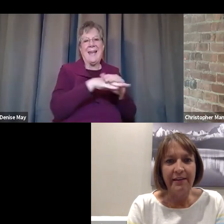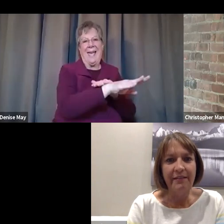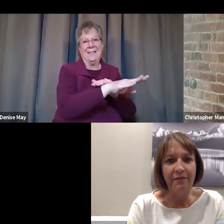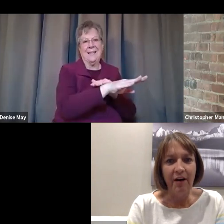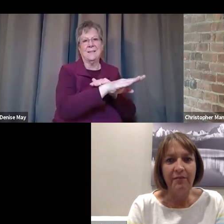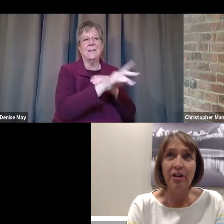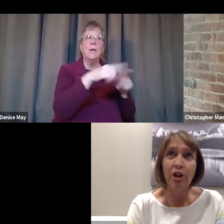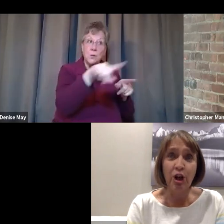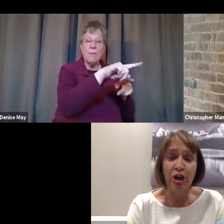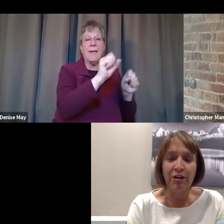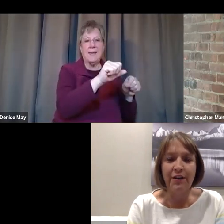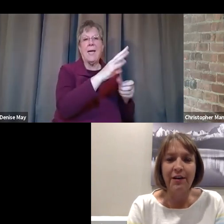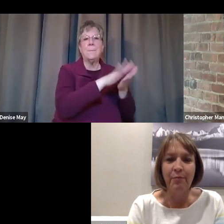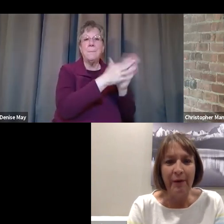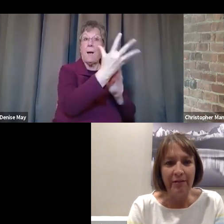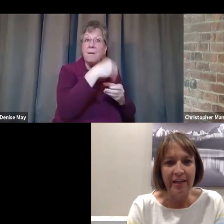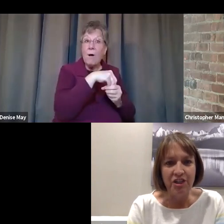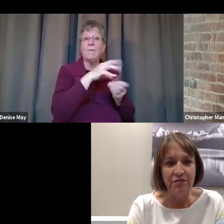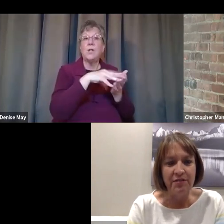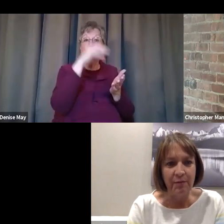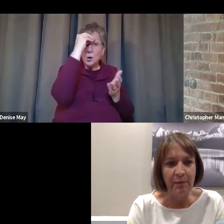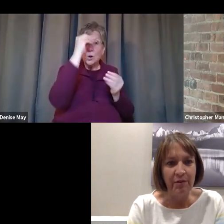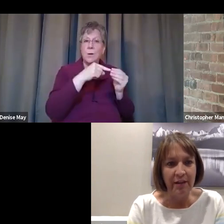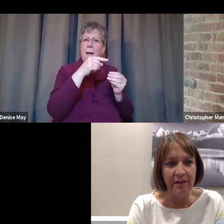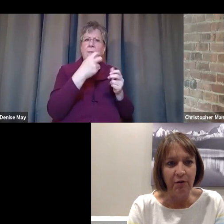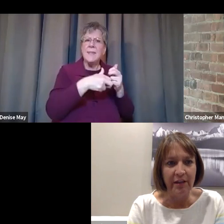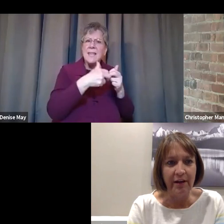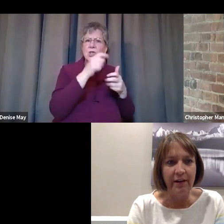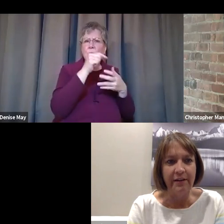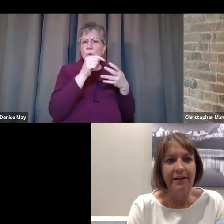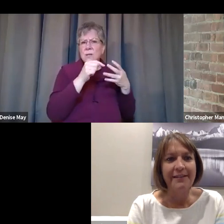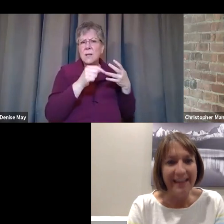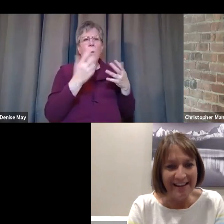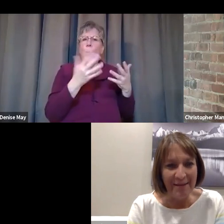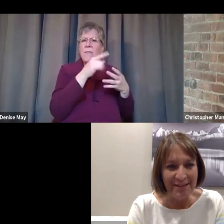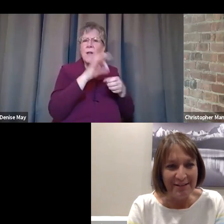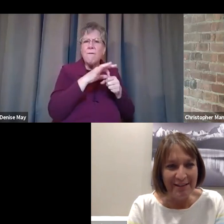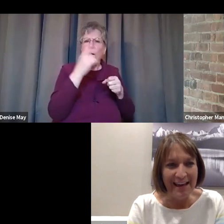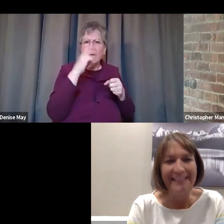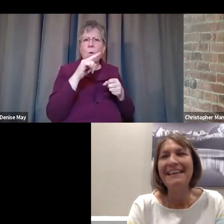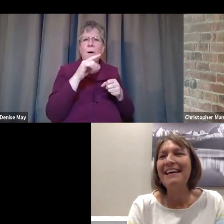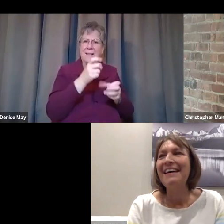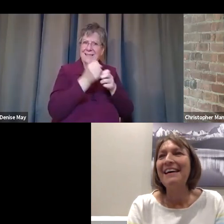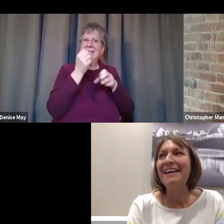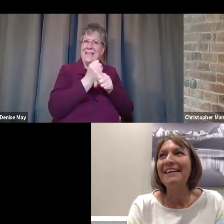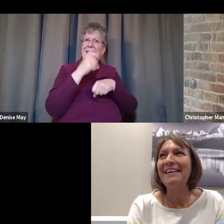can get involved, learn about the issues and the people that they're voting on, take time to do